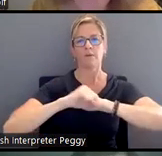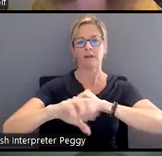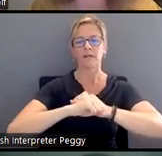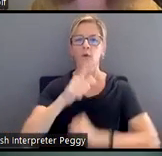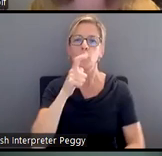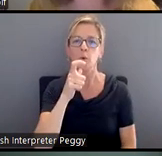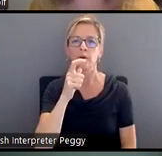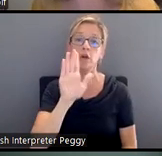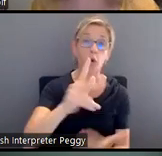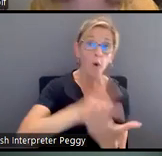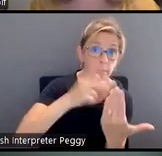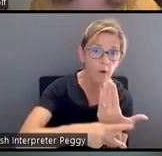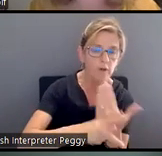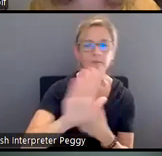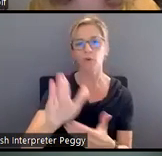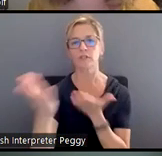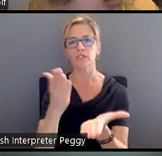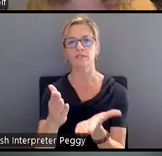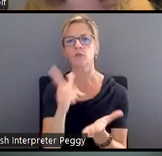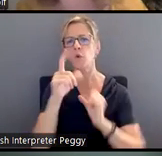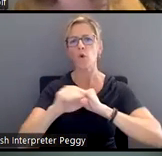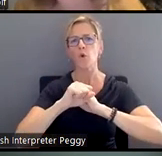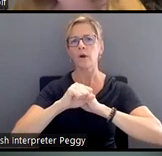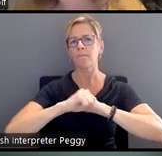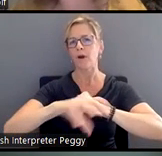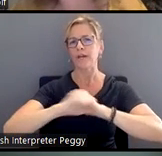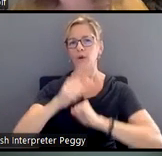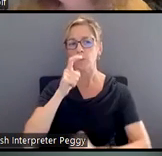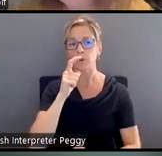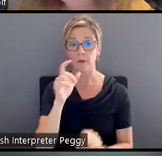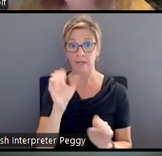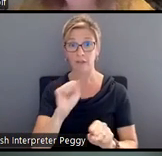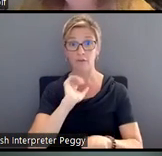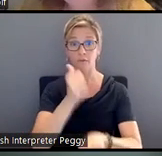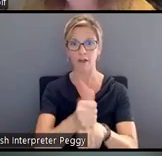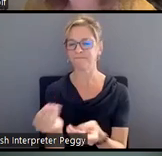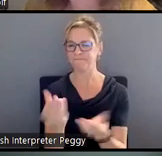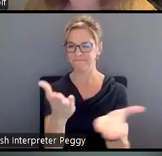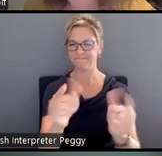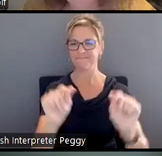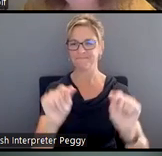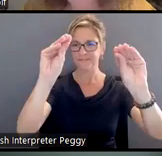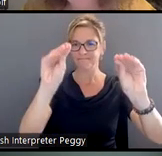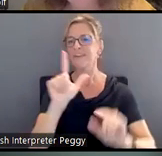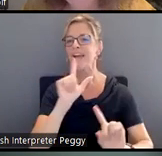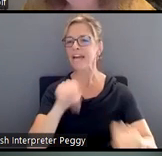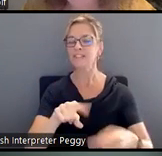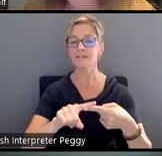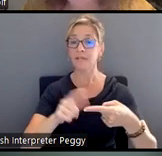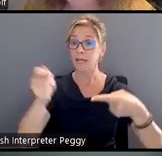your programs and services? Are you able to launch the poll for us, Carrie? There we go. All right, is it the